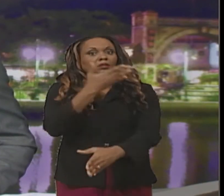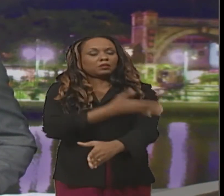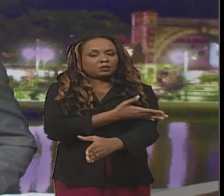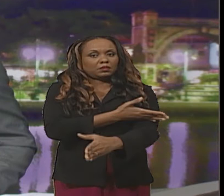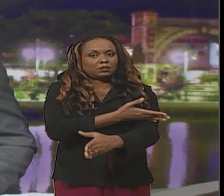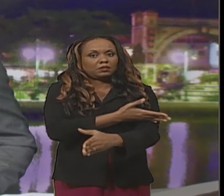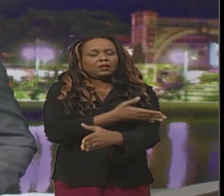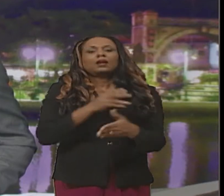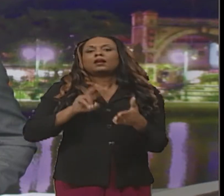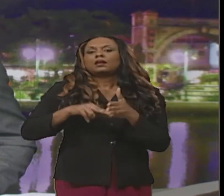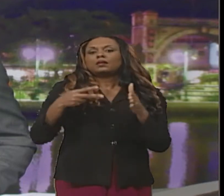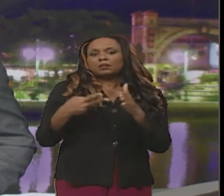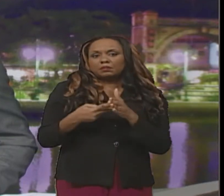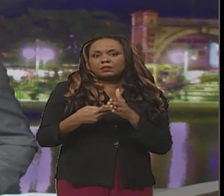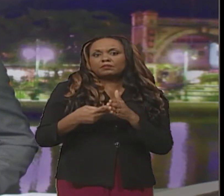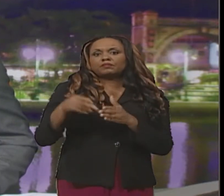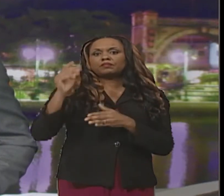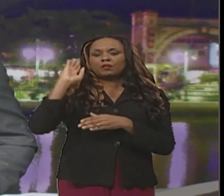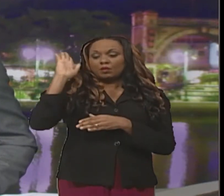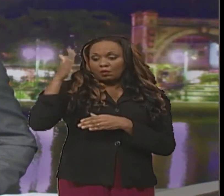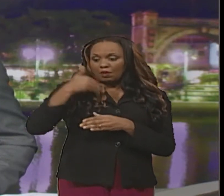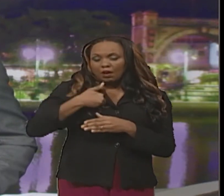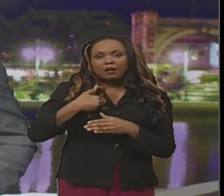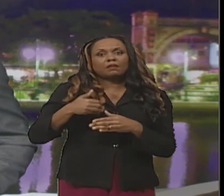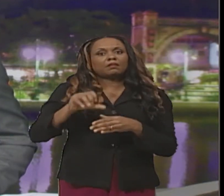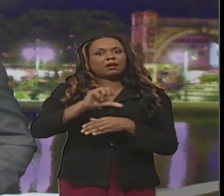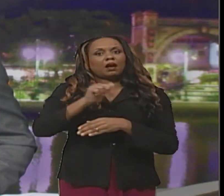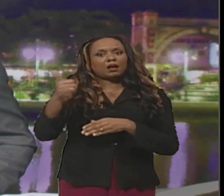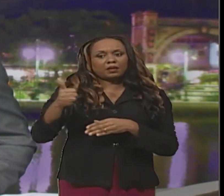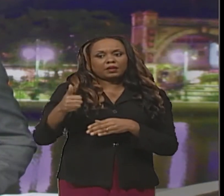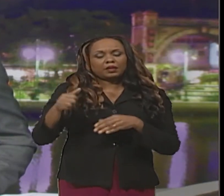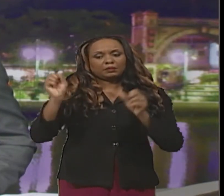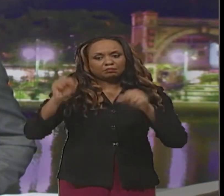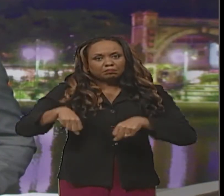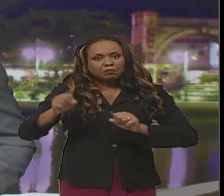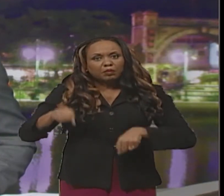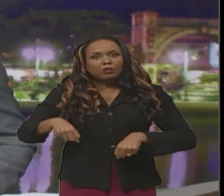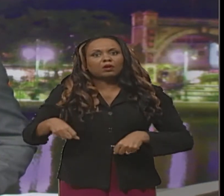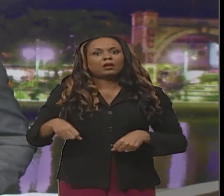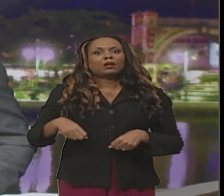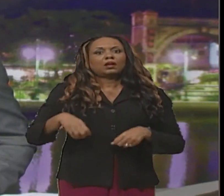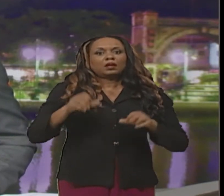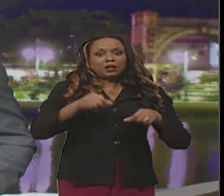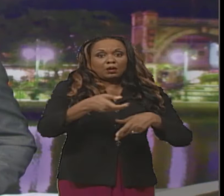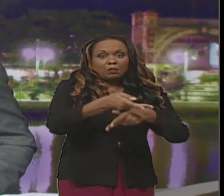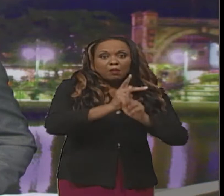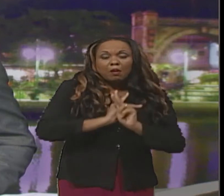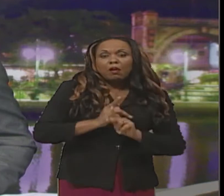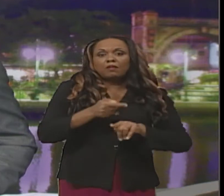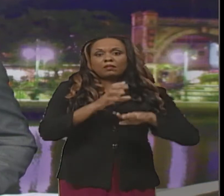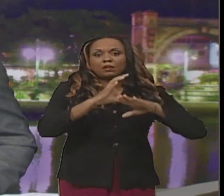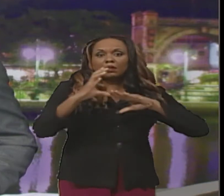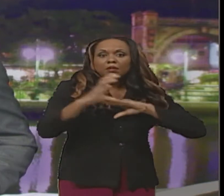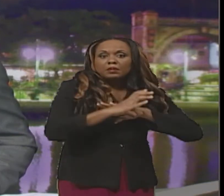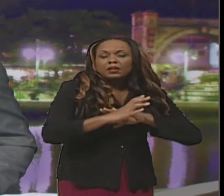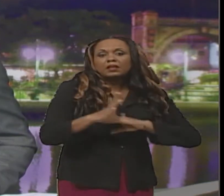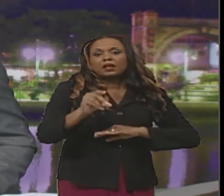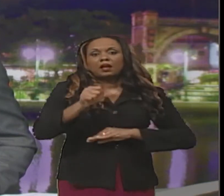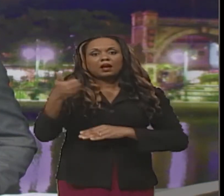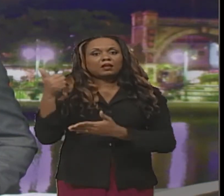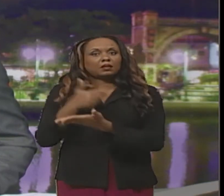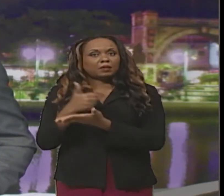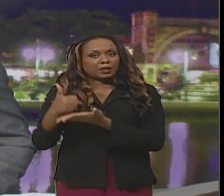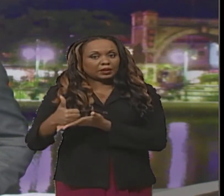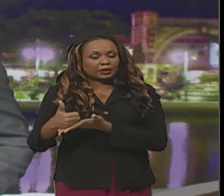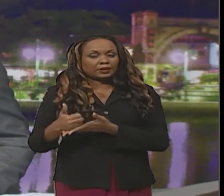to additional foreign reserves through borrowing from agencies such as the Caribbean and the Inter-American Development